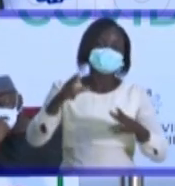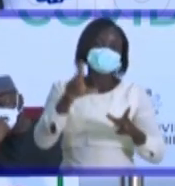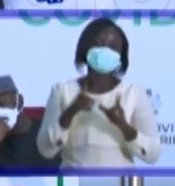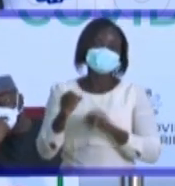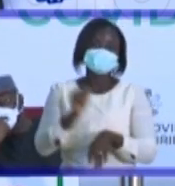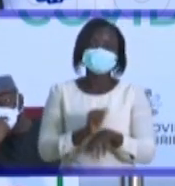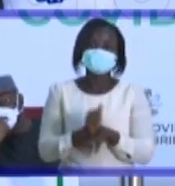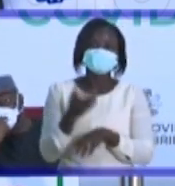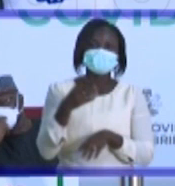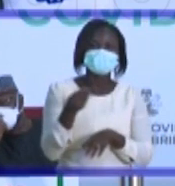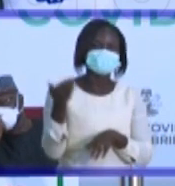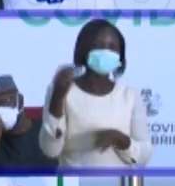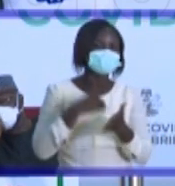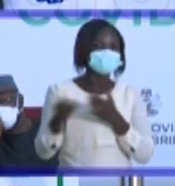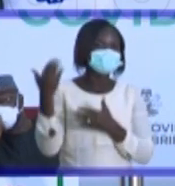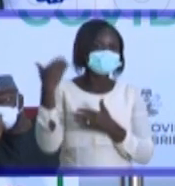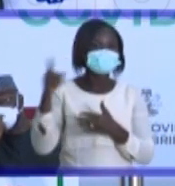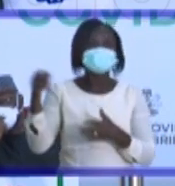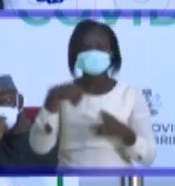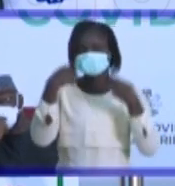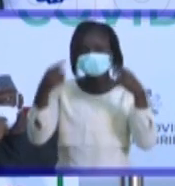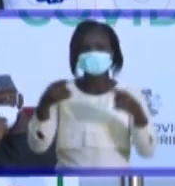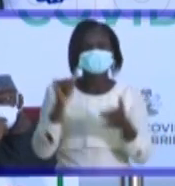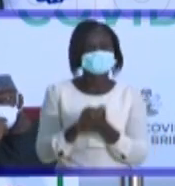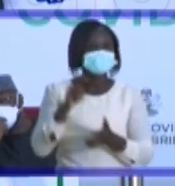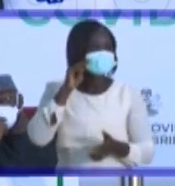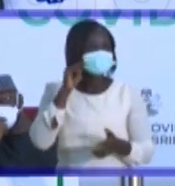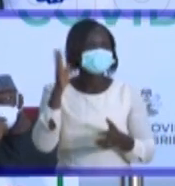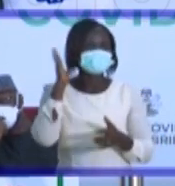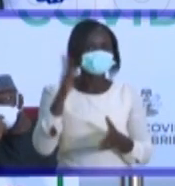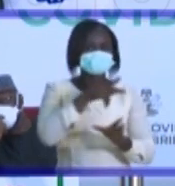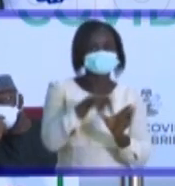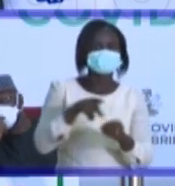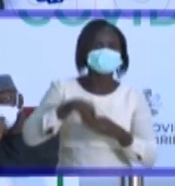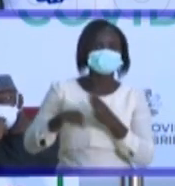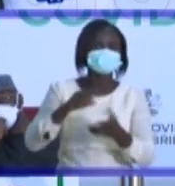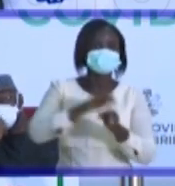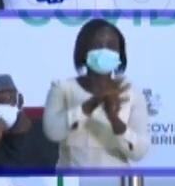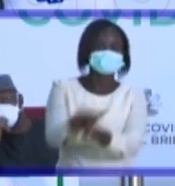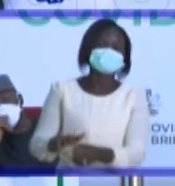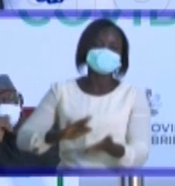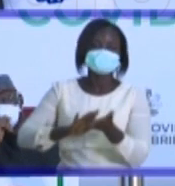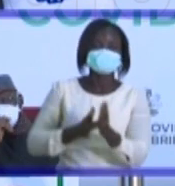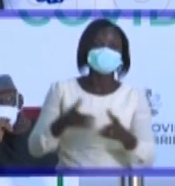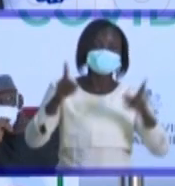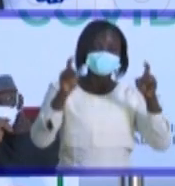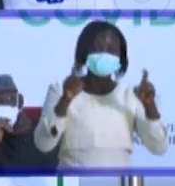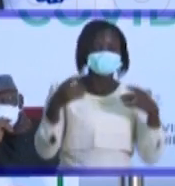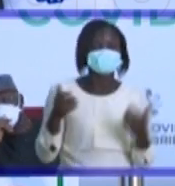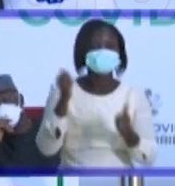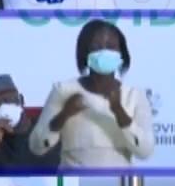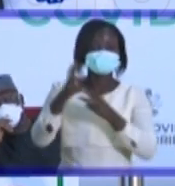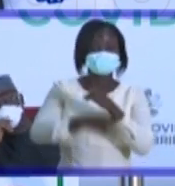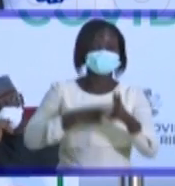A few weeks ago, I announced that Nigeria will participate in the COVID-19 drug trial, which the World Health Organization was